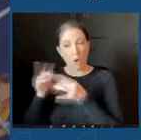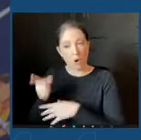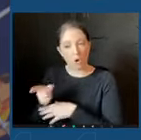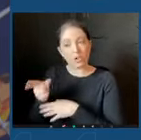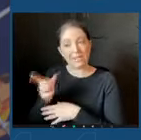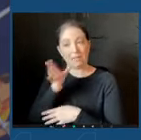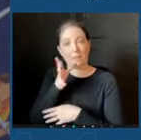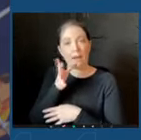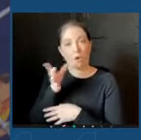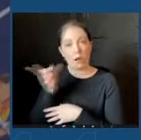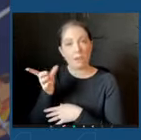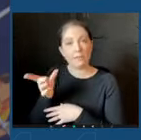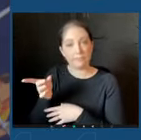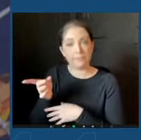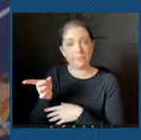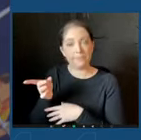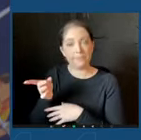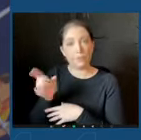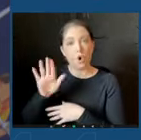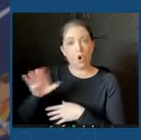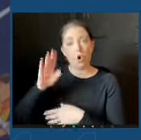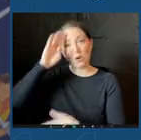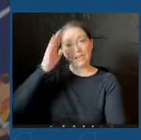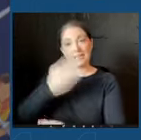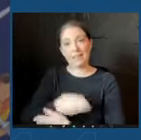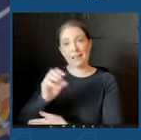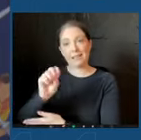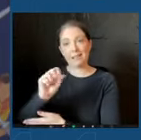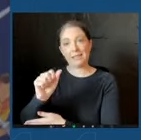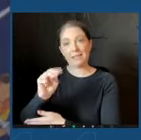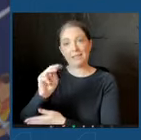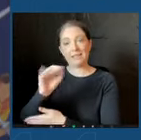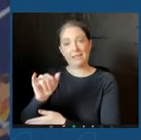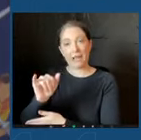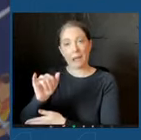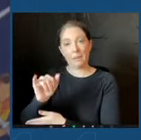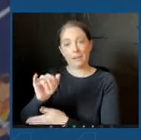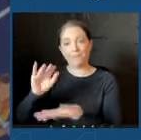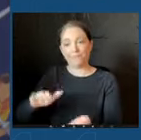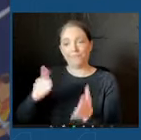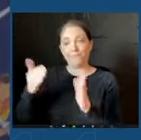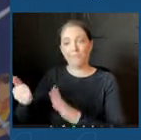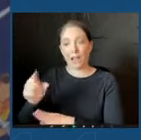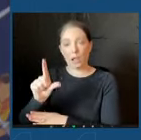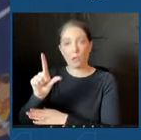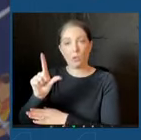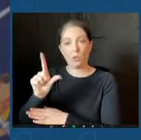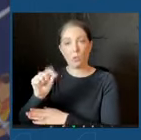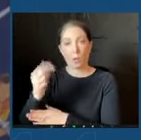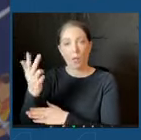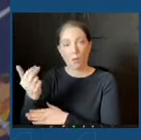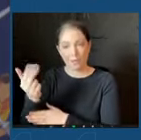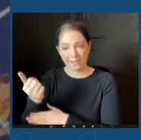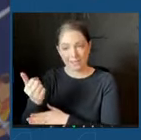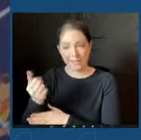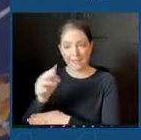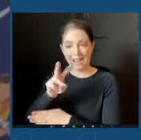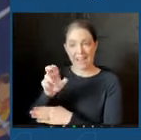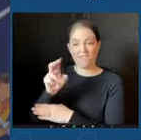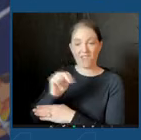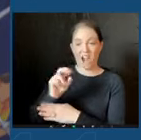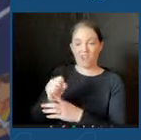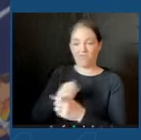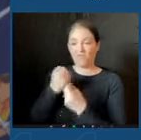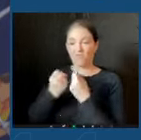well. She lost her son, Sammy, back in 2013 when he was hit by a van in the neighborhood. And she has channeled this